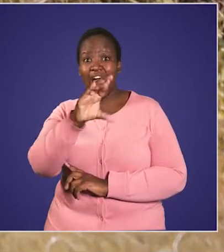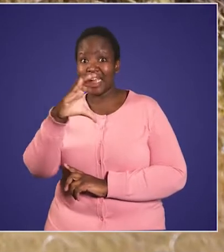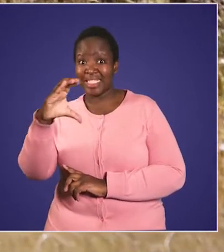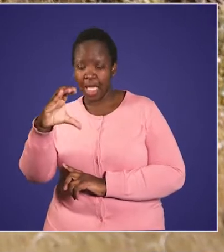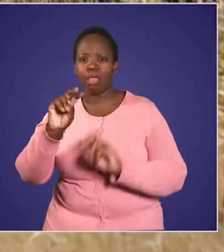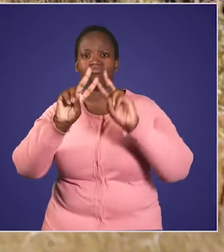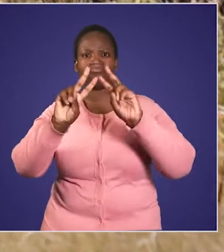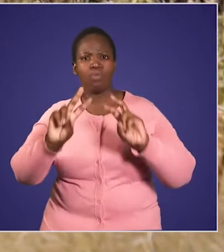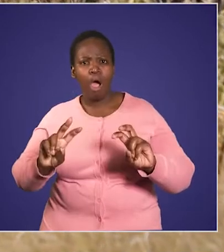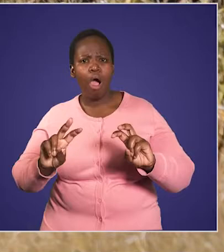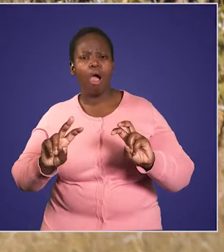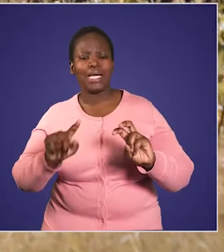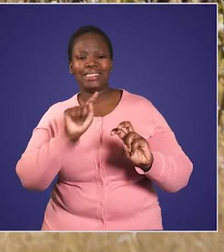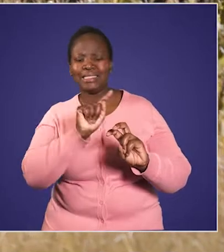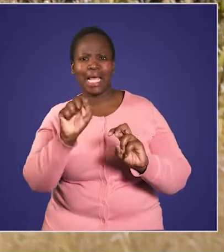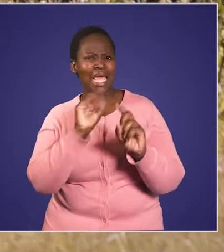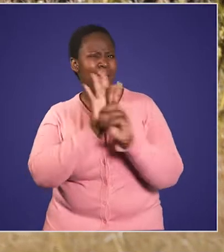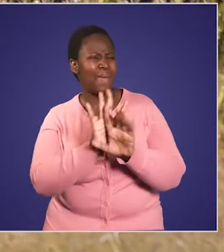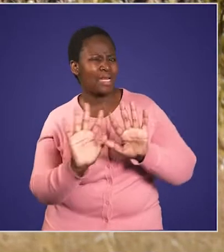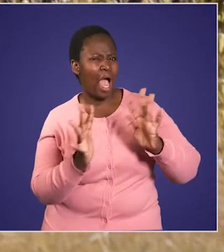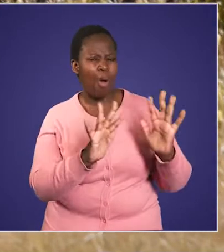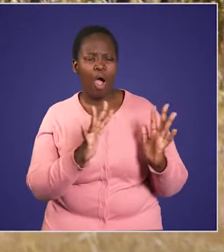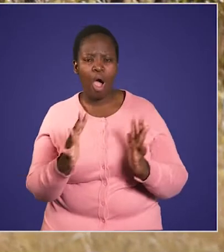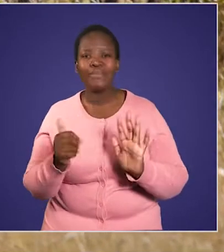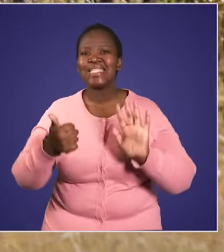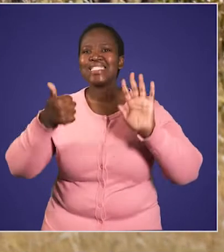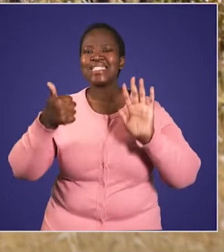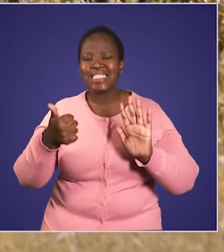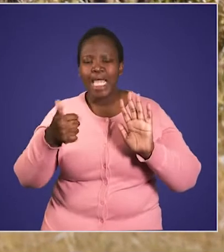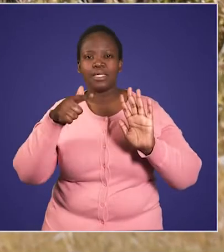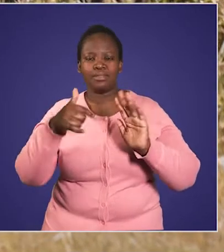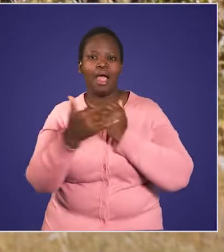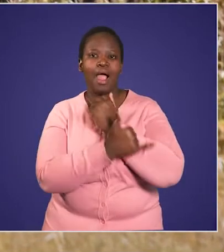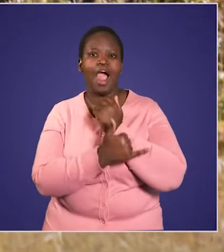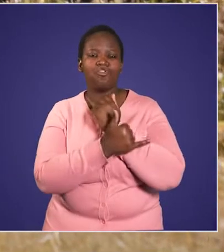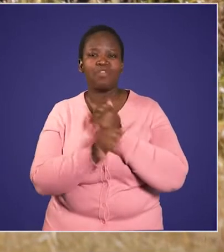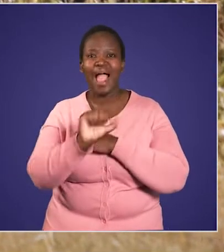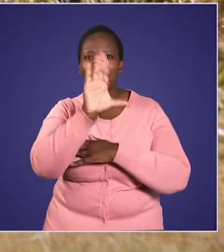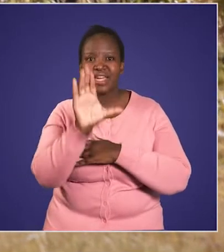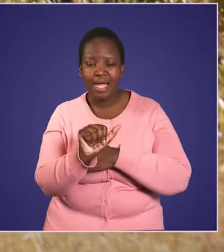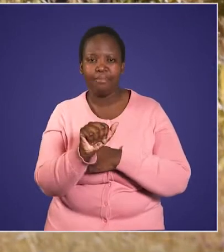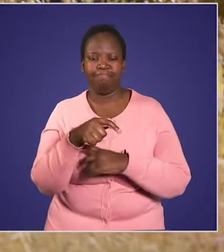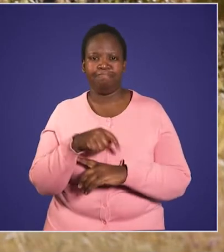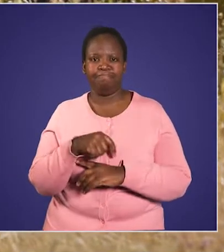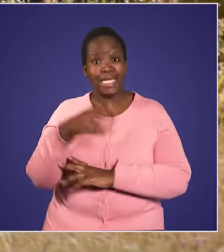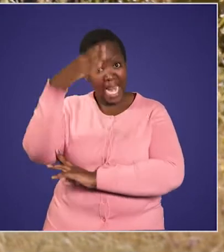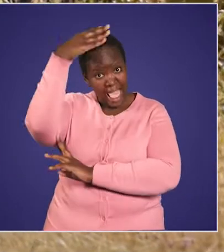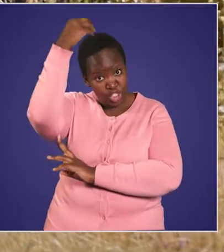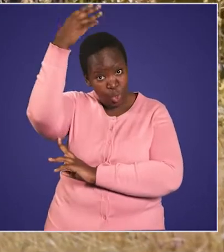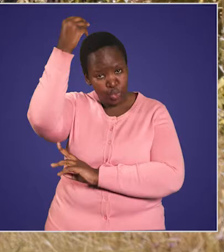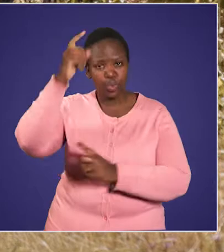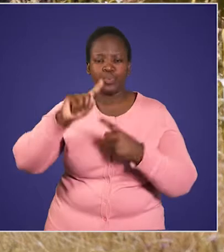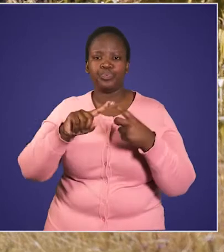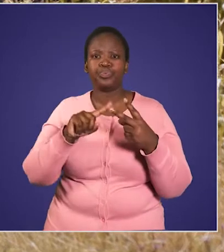intensive regional study to investigate these impacts across 6 SADC member states: Lesotho,